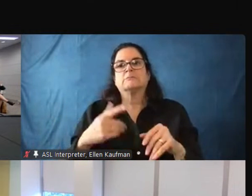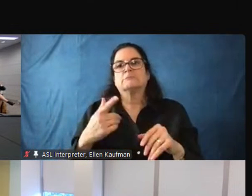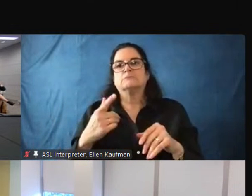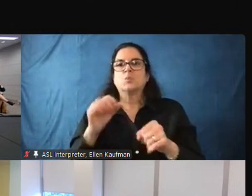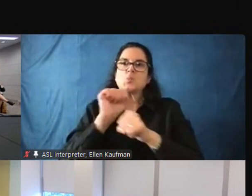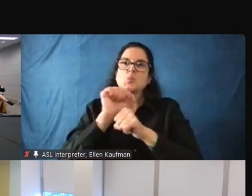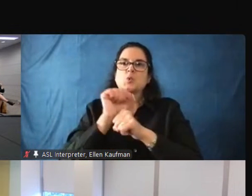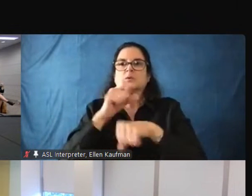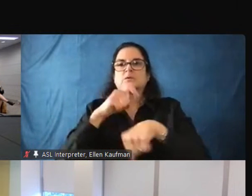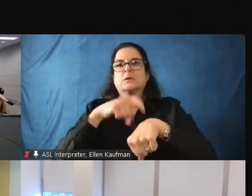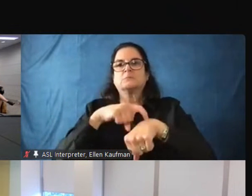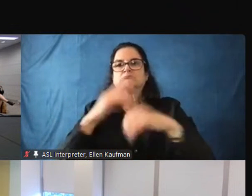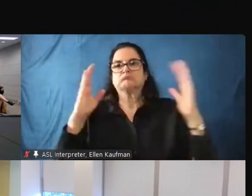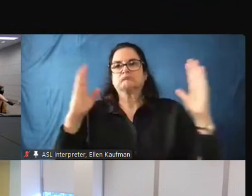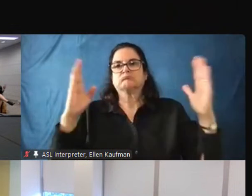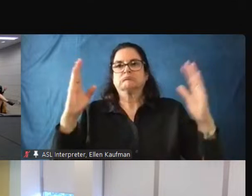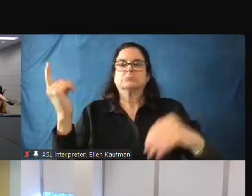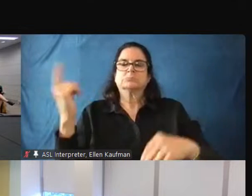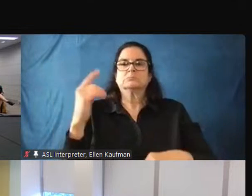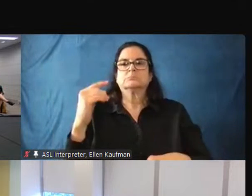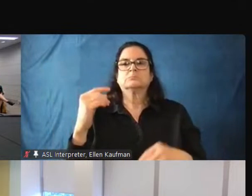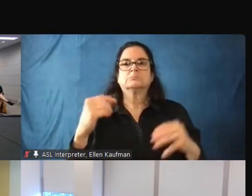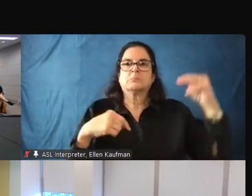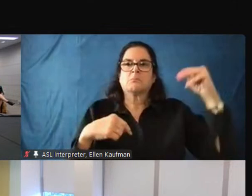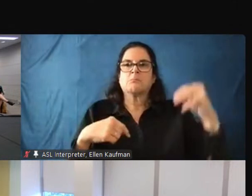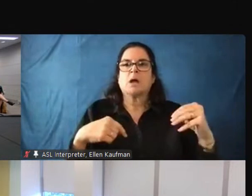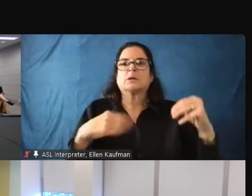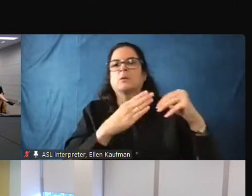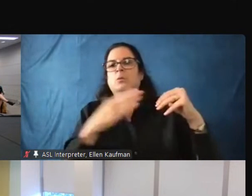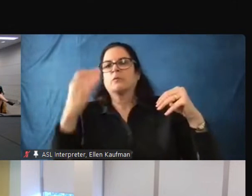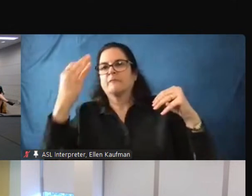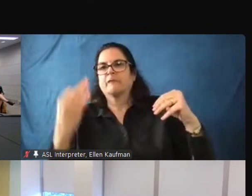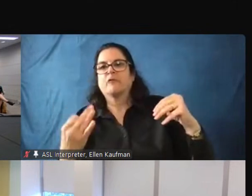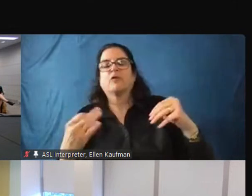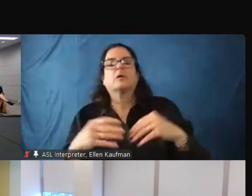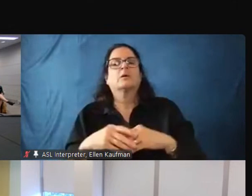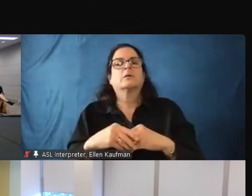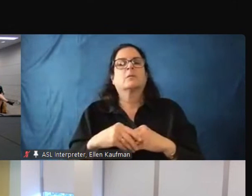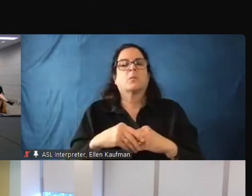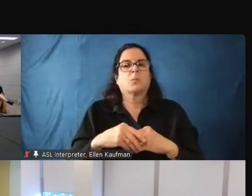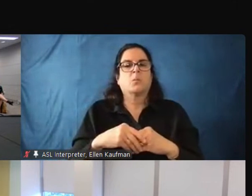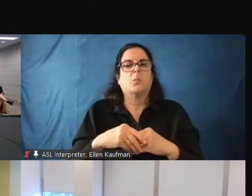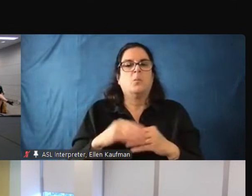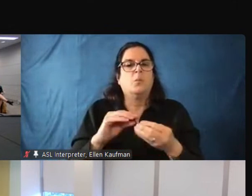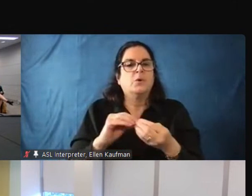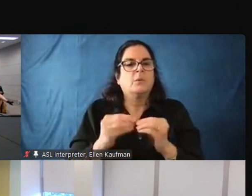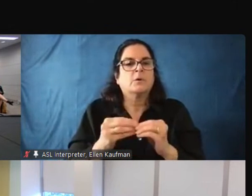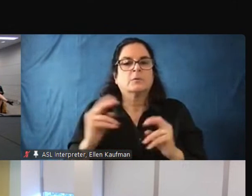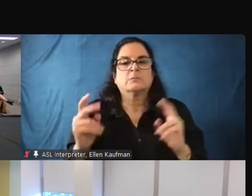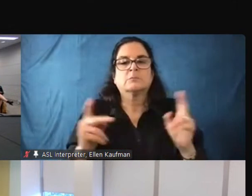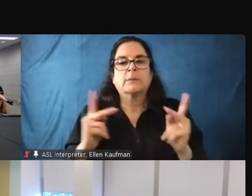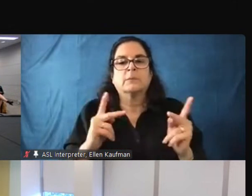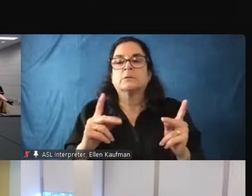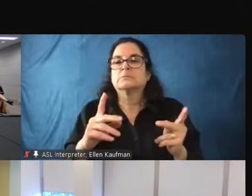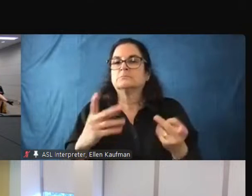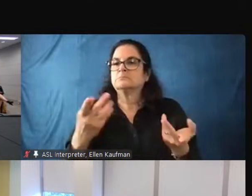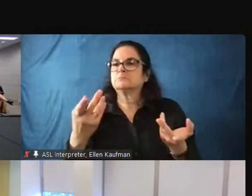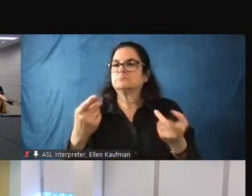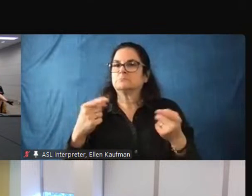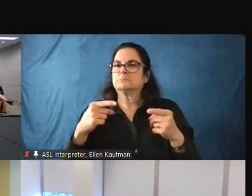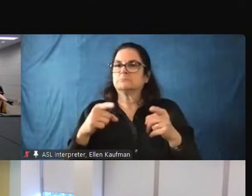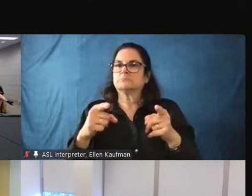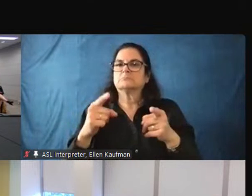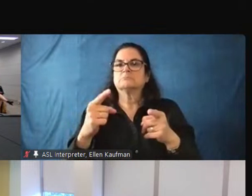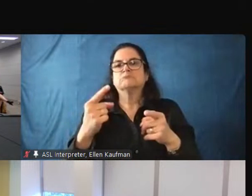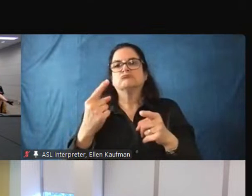make up the vast majority of our ridership numbers on a typical weekday. We need to start talking about the value of public transportation in a